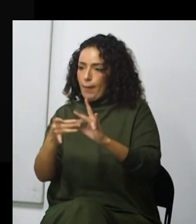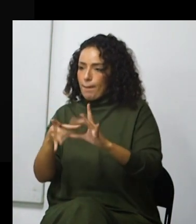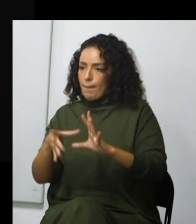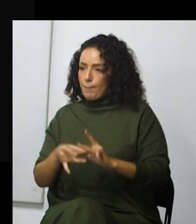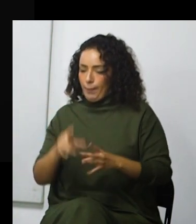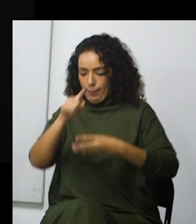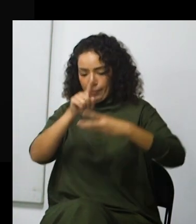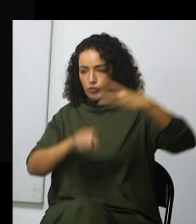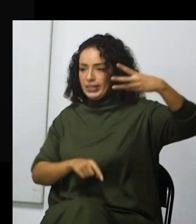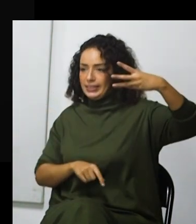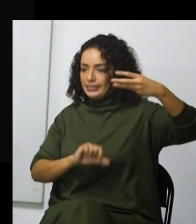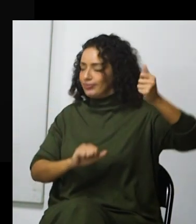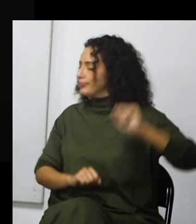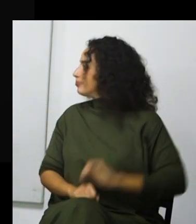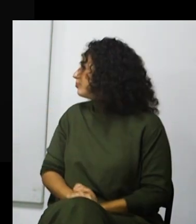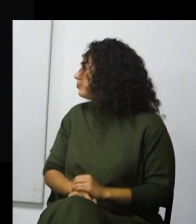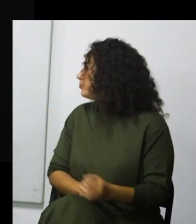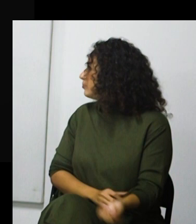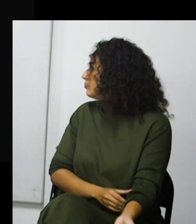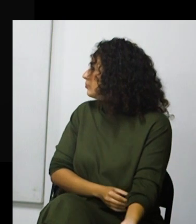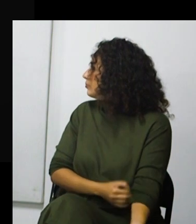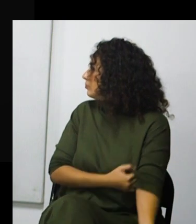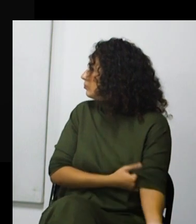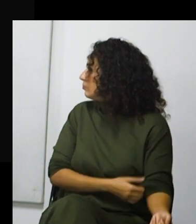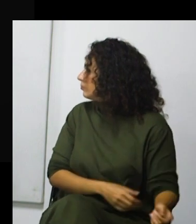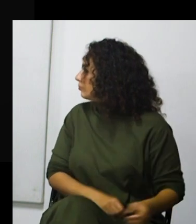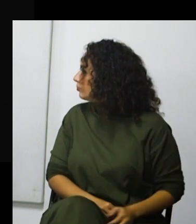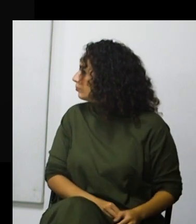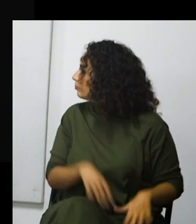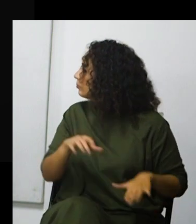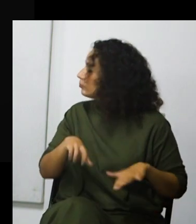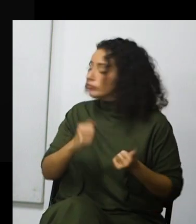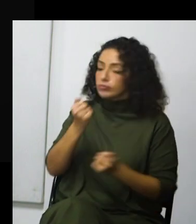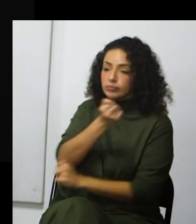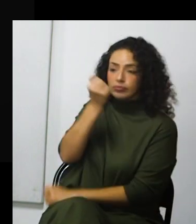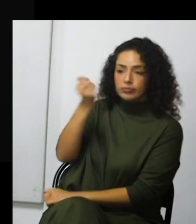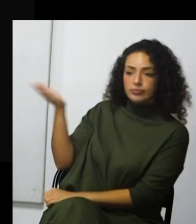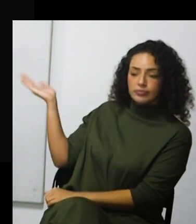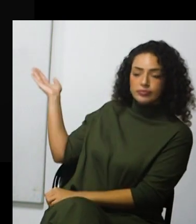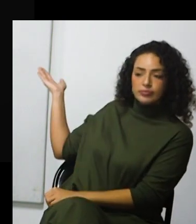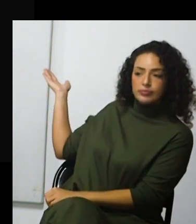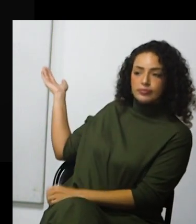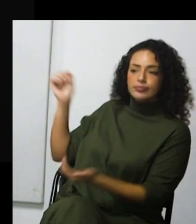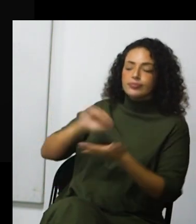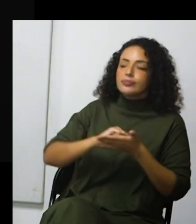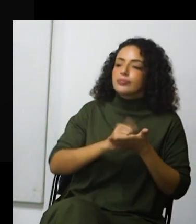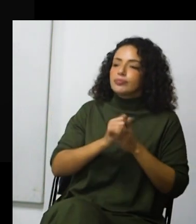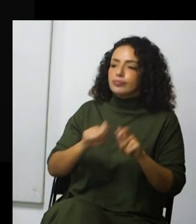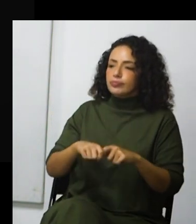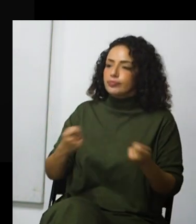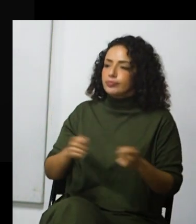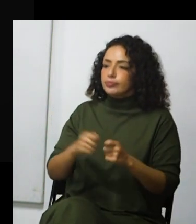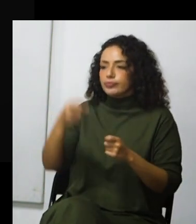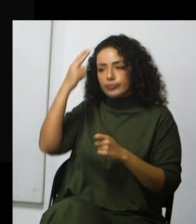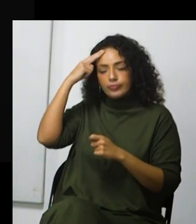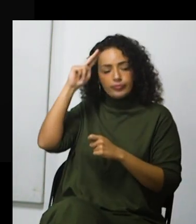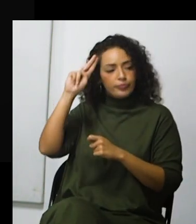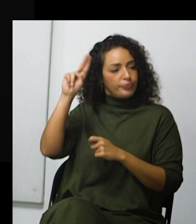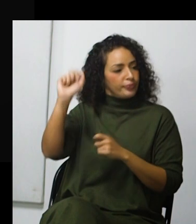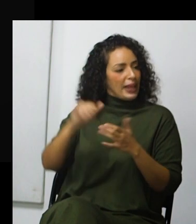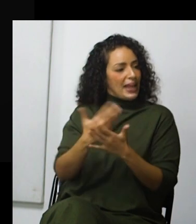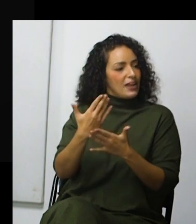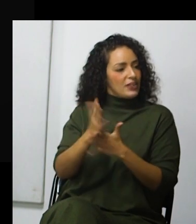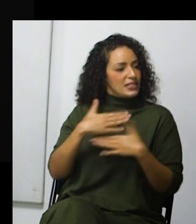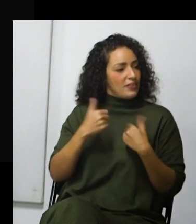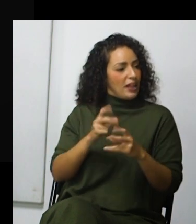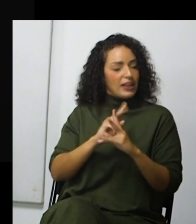Cool, next slide, please. So I'm going to start with this publication, which is called Innovative Healthcare or